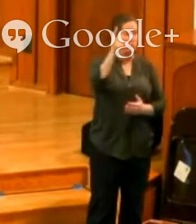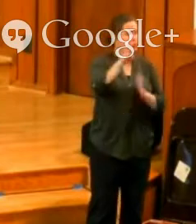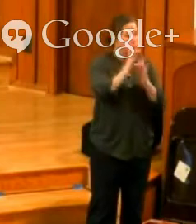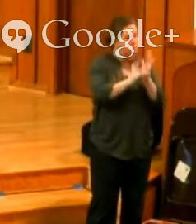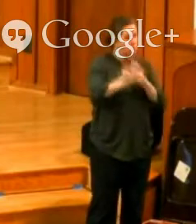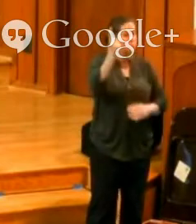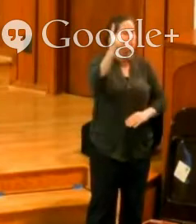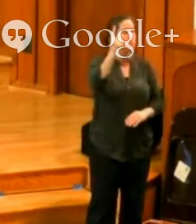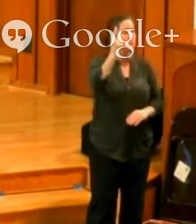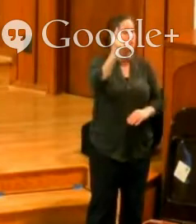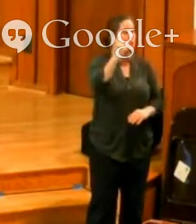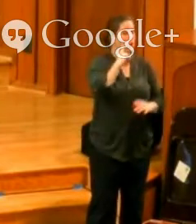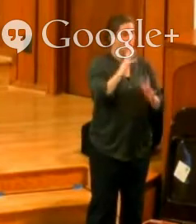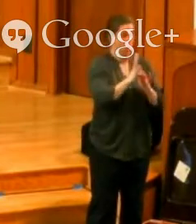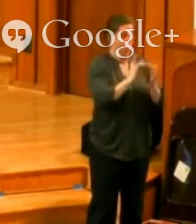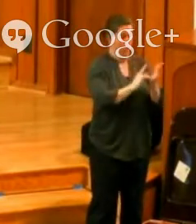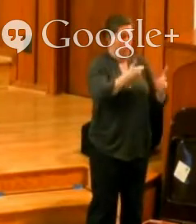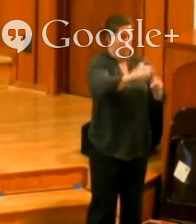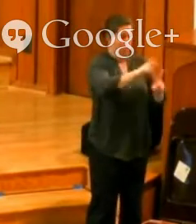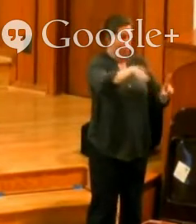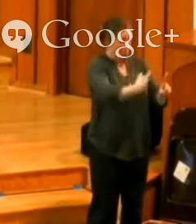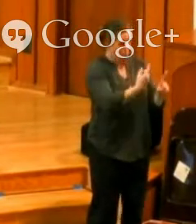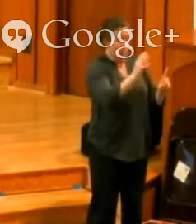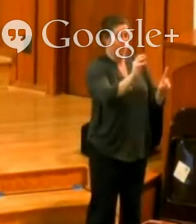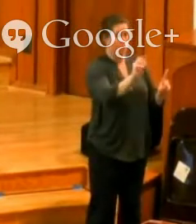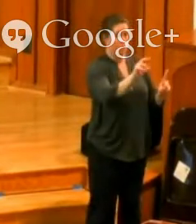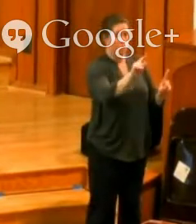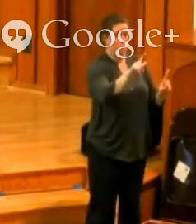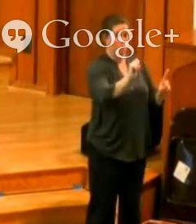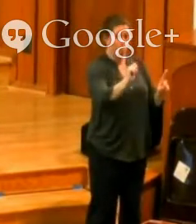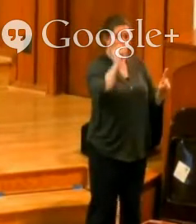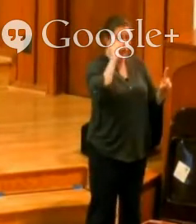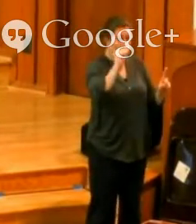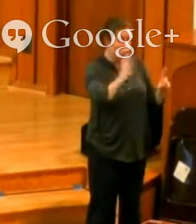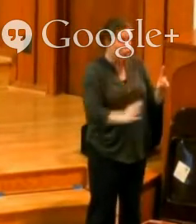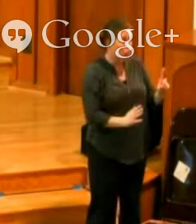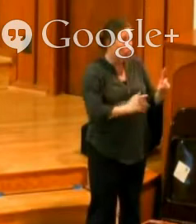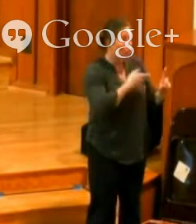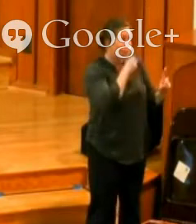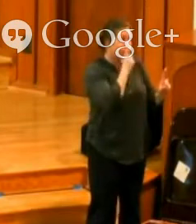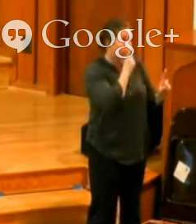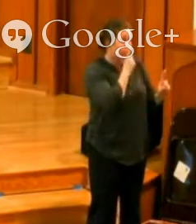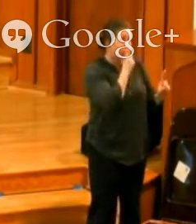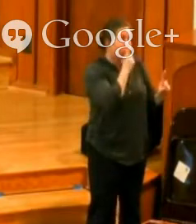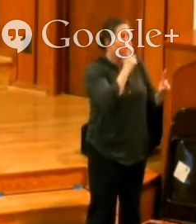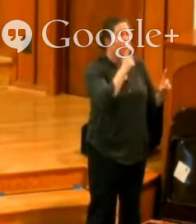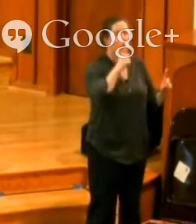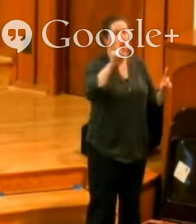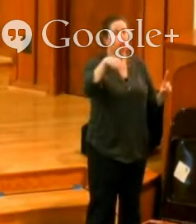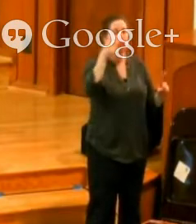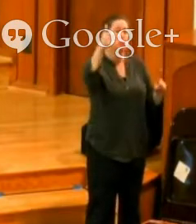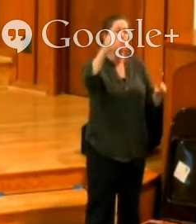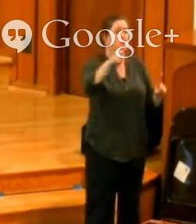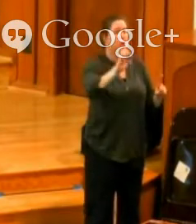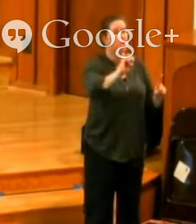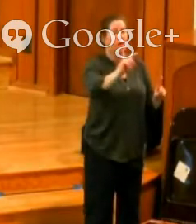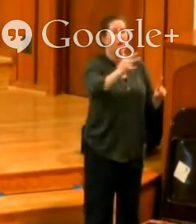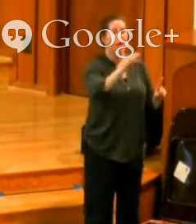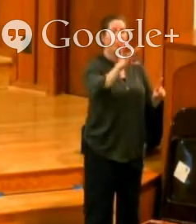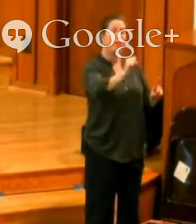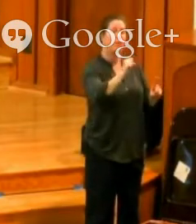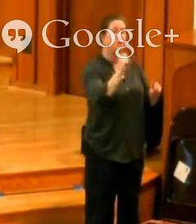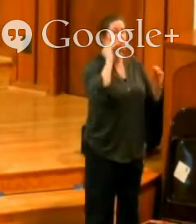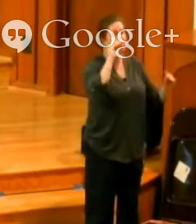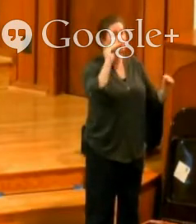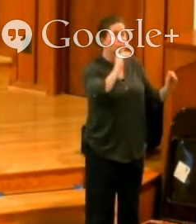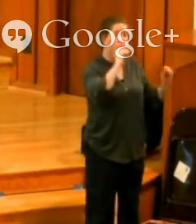Is Jesus just a moral teacher? Yes or no? No, he's not just a moral teacher. Is he just some ethical philosopher? Yes or no?